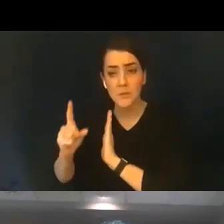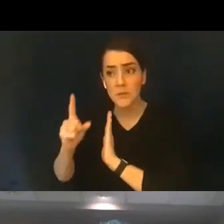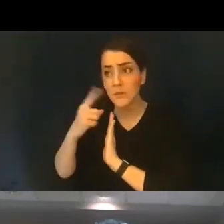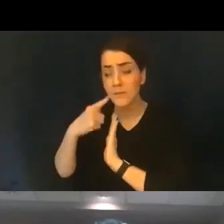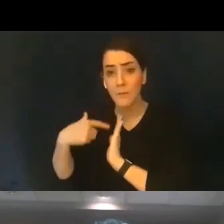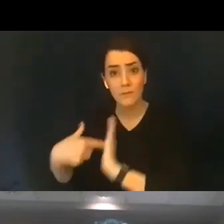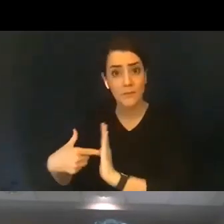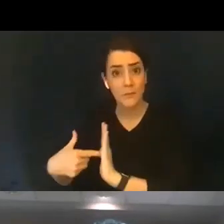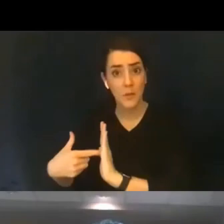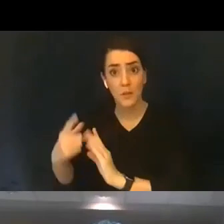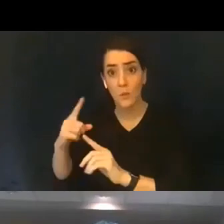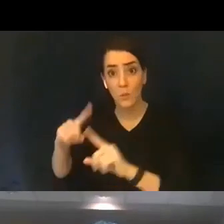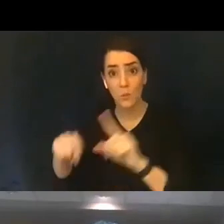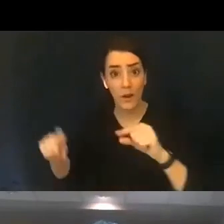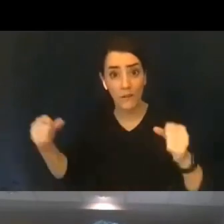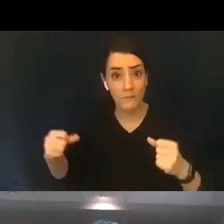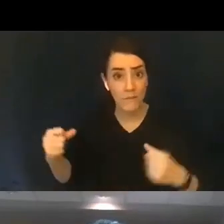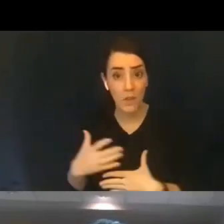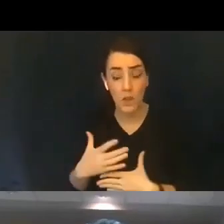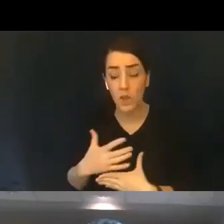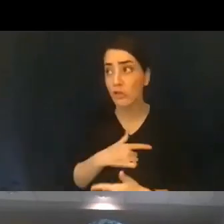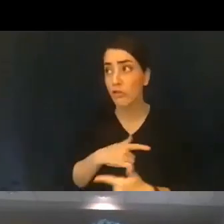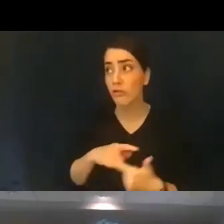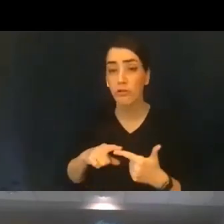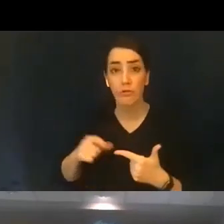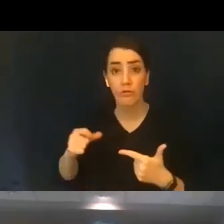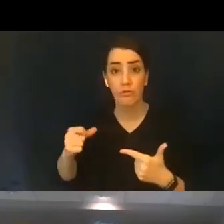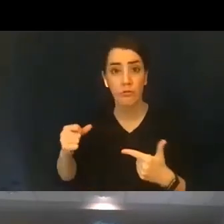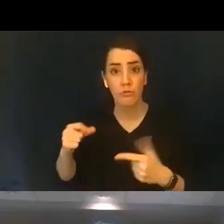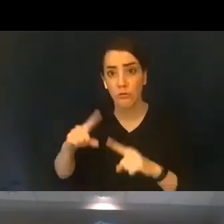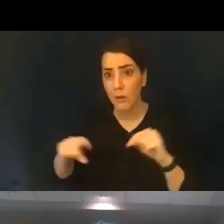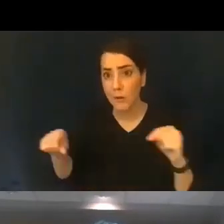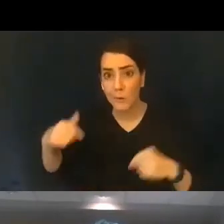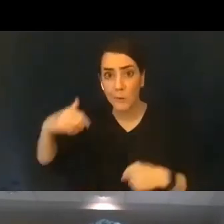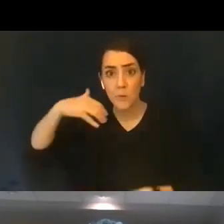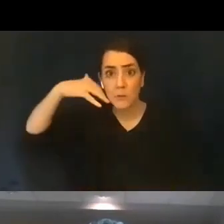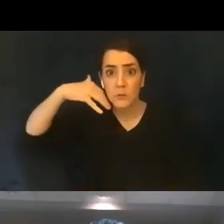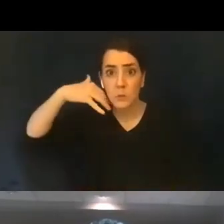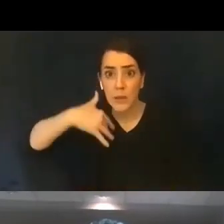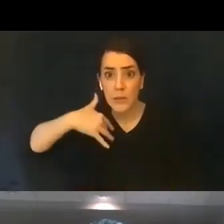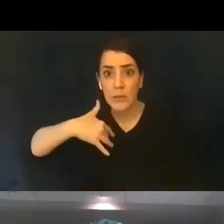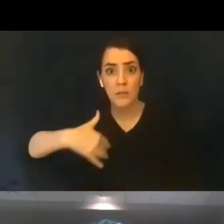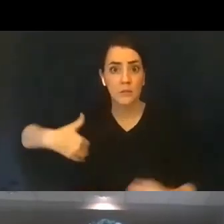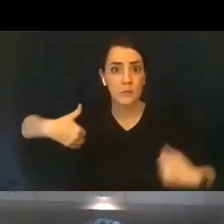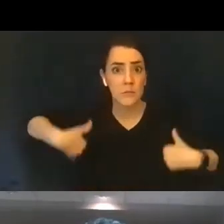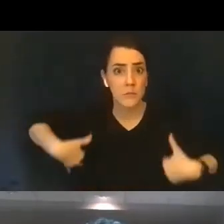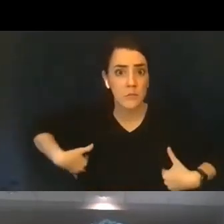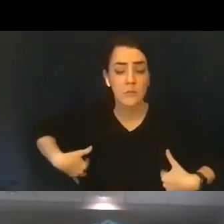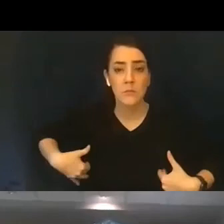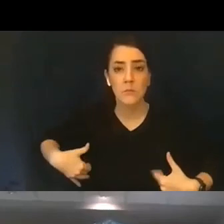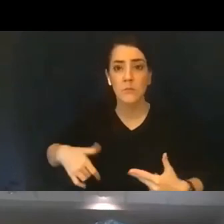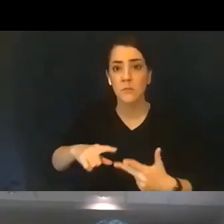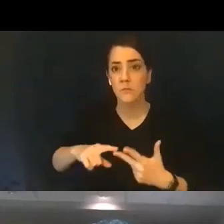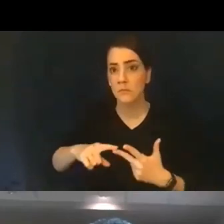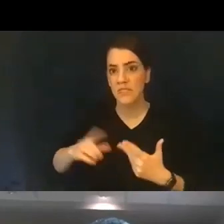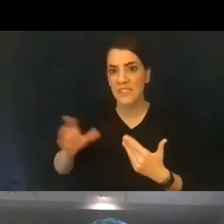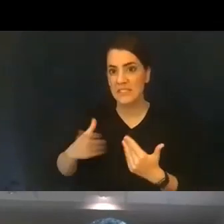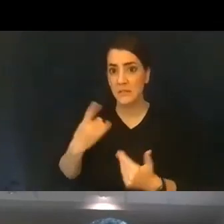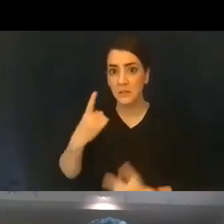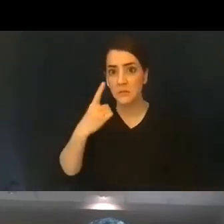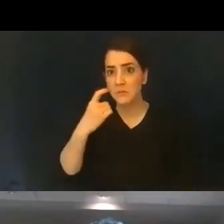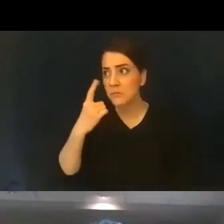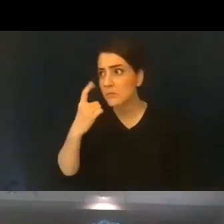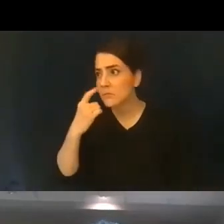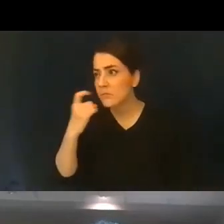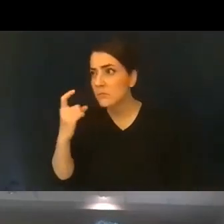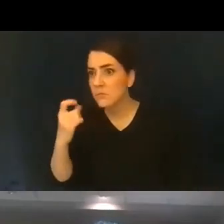random fears, random sweating, people become easily suspicious of everyday